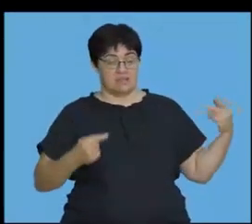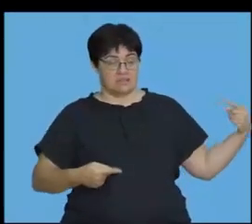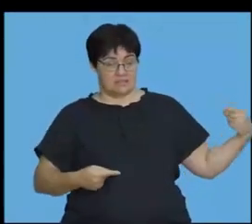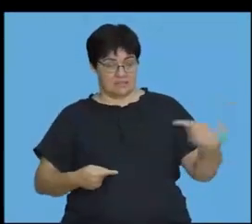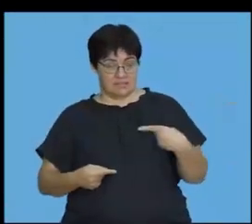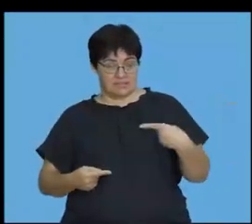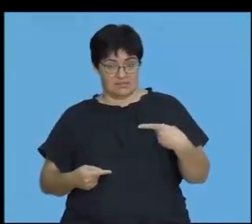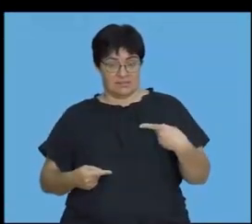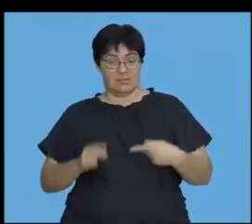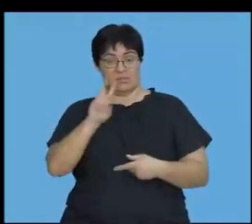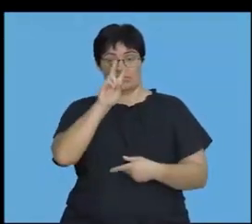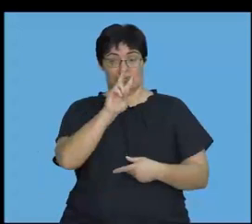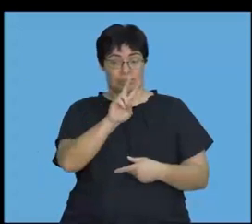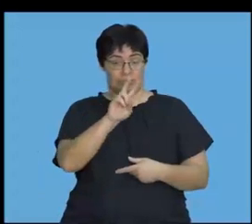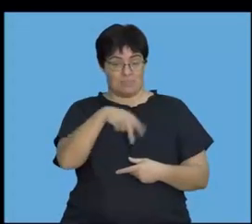initial momentum.